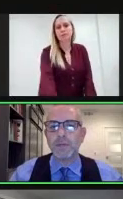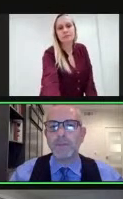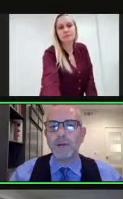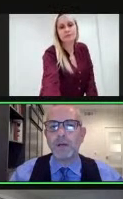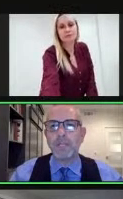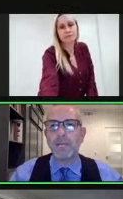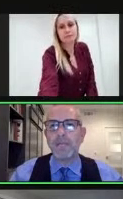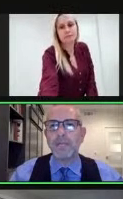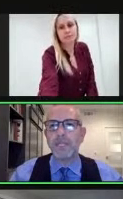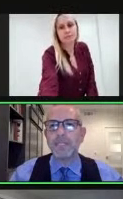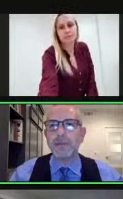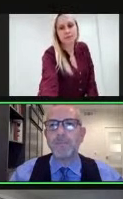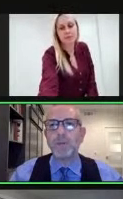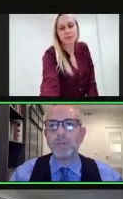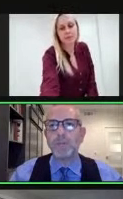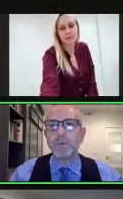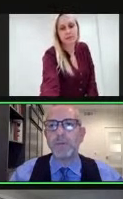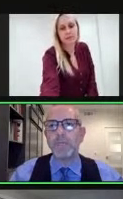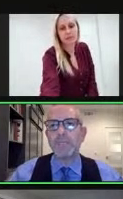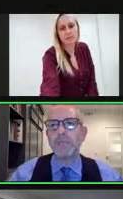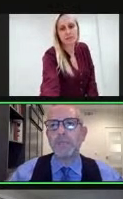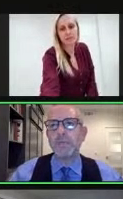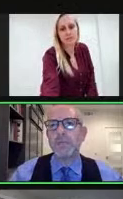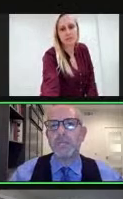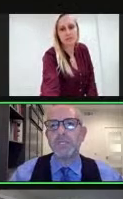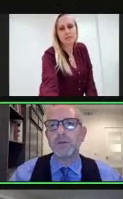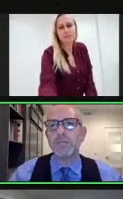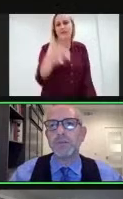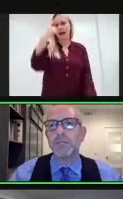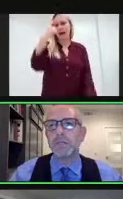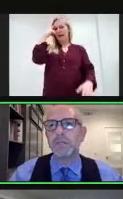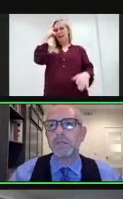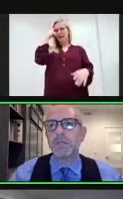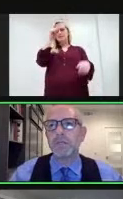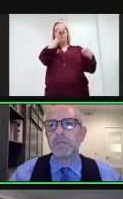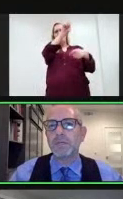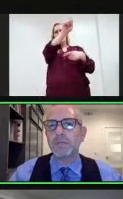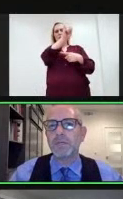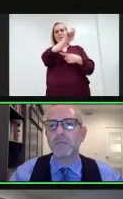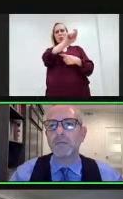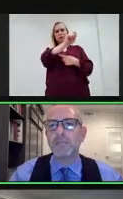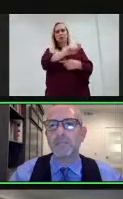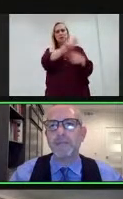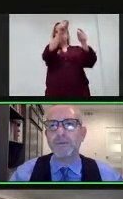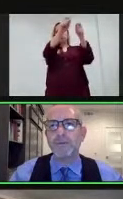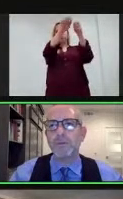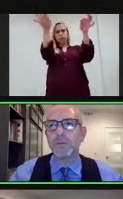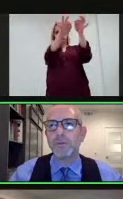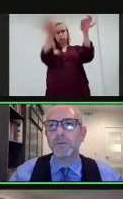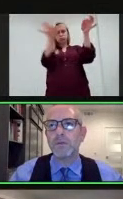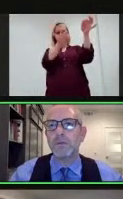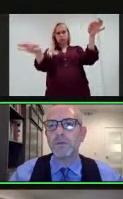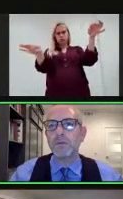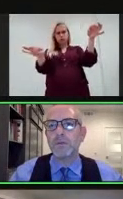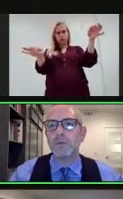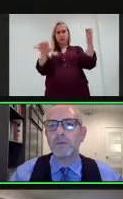Just gonna pause. I think it's a bullet point sheet that starts with at least my version.